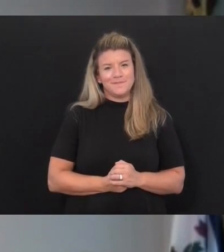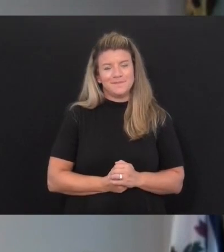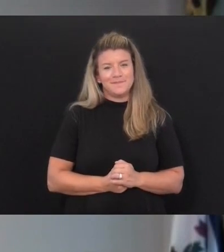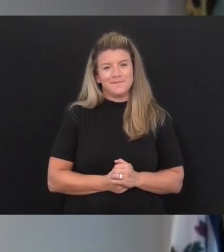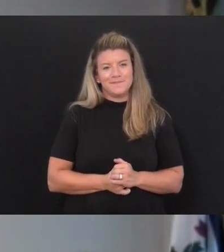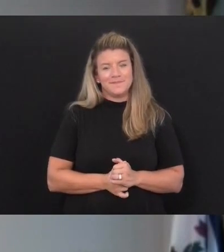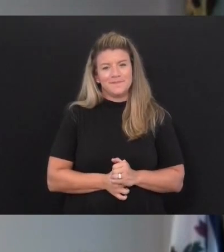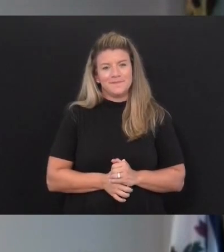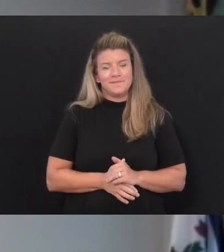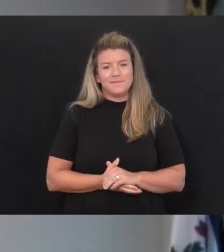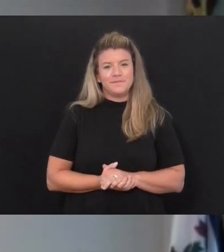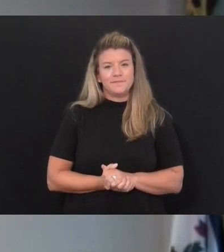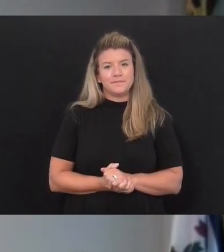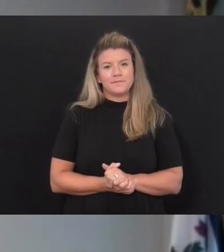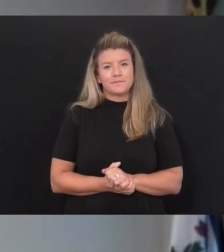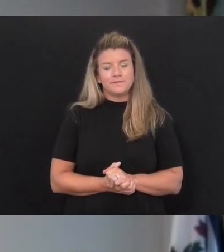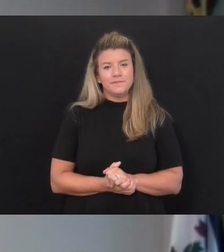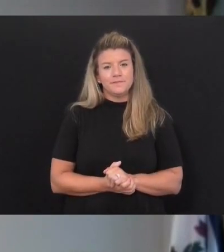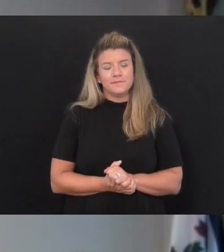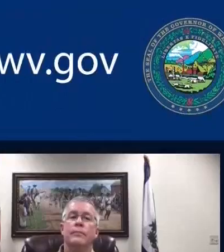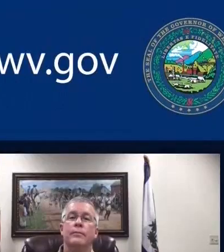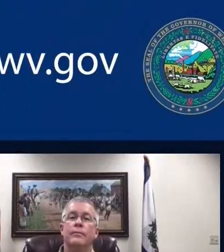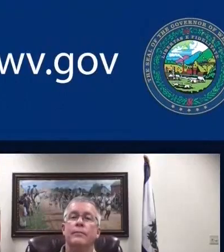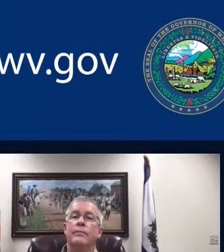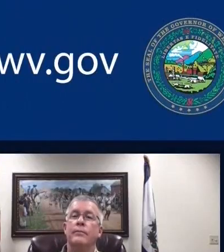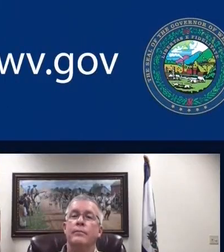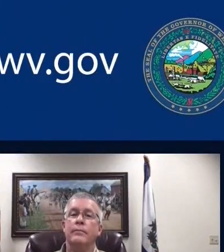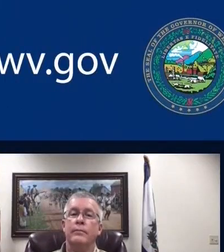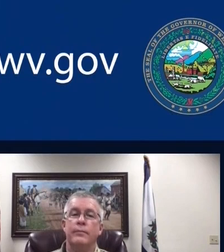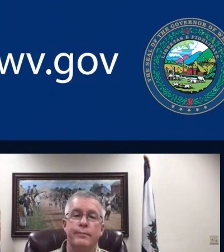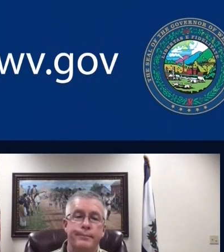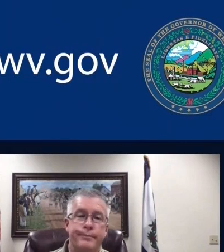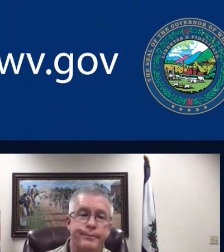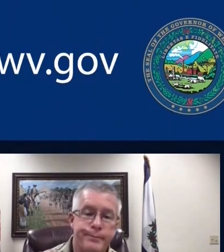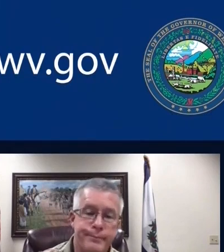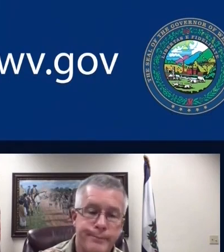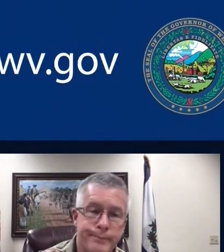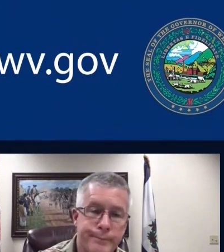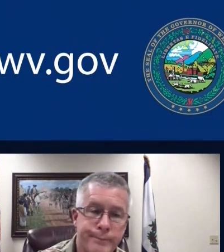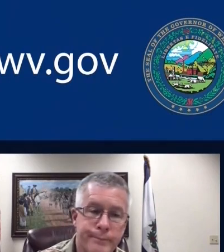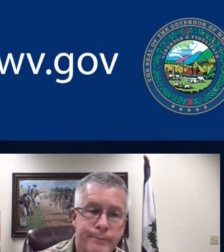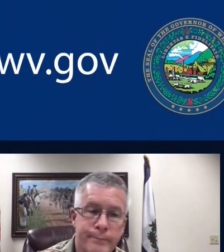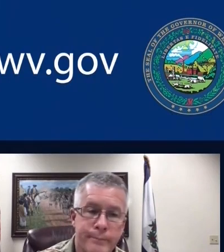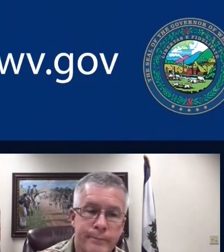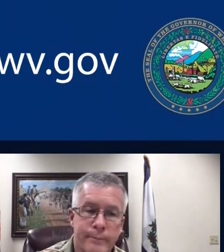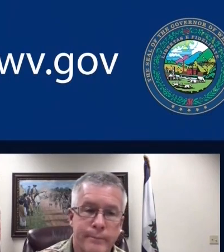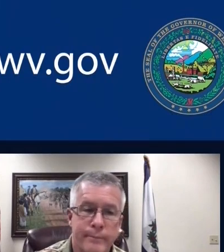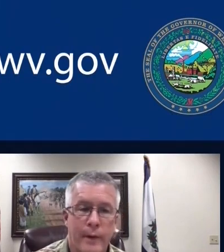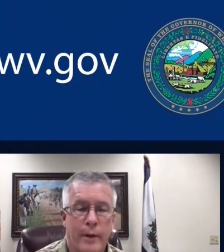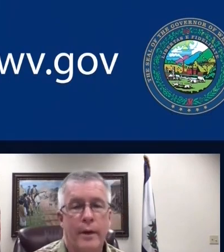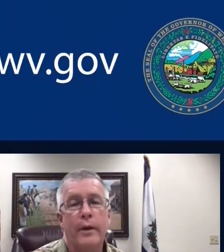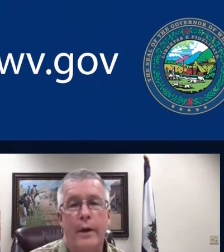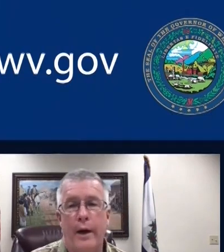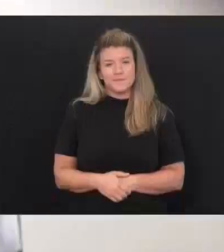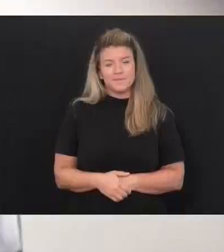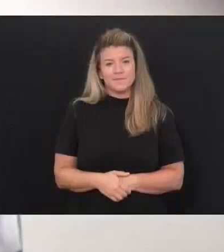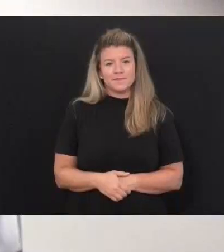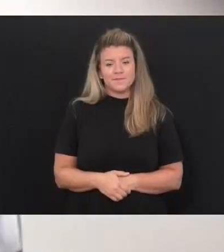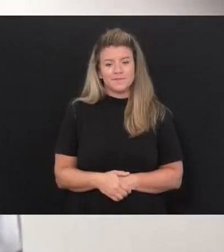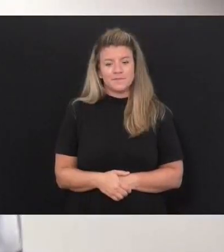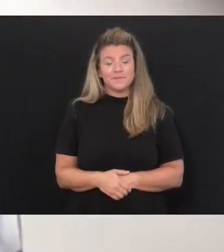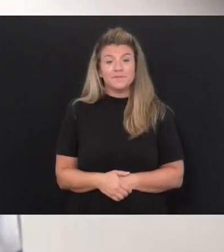1.37, which suggests that at least per that calculation, the virus is spreading faster person to